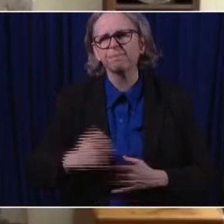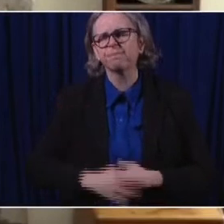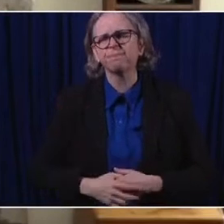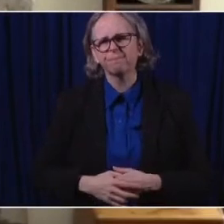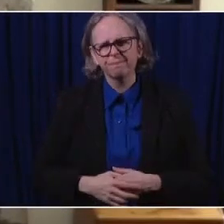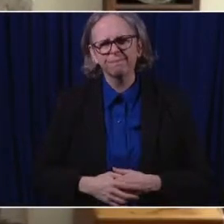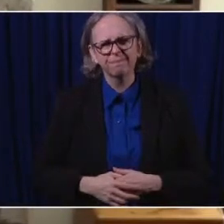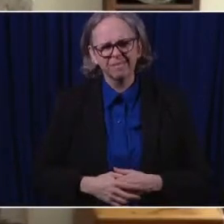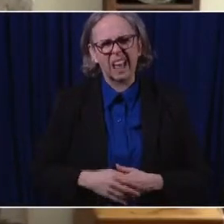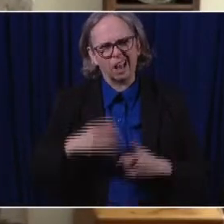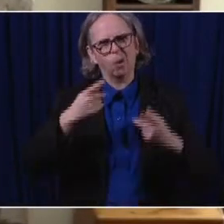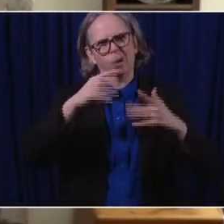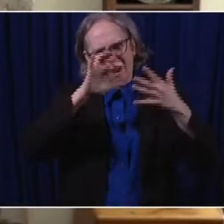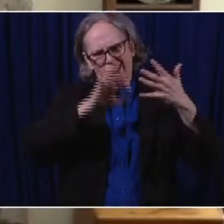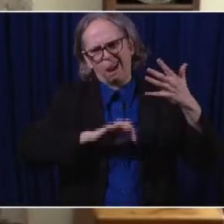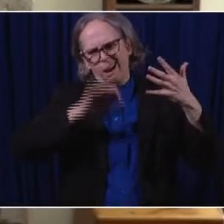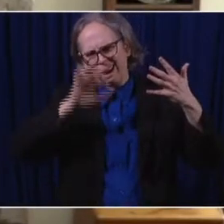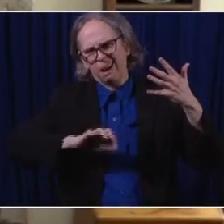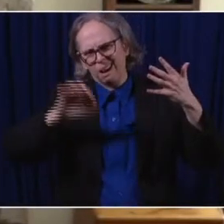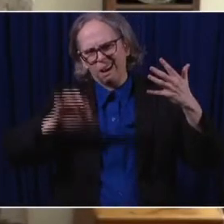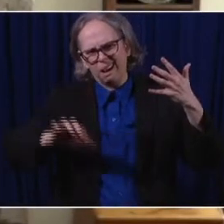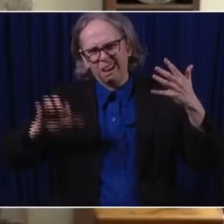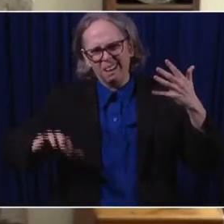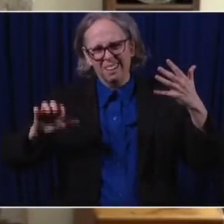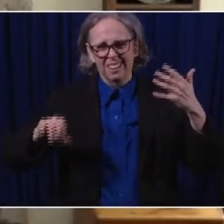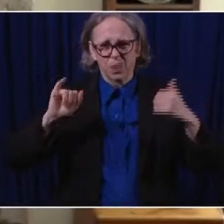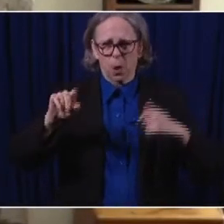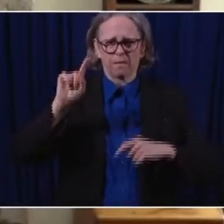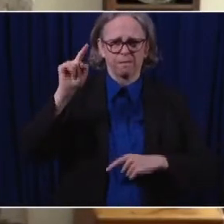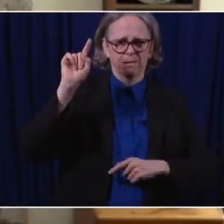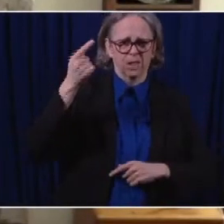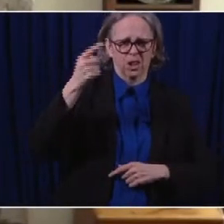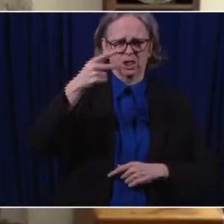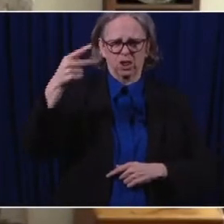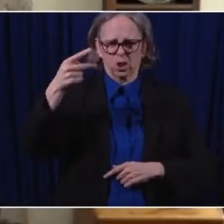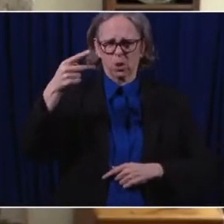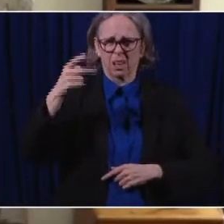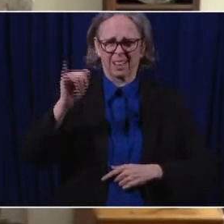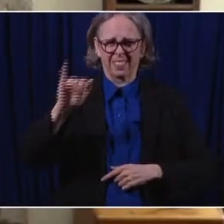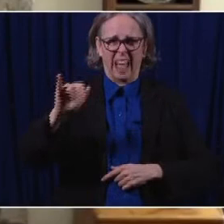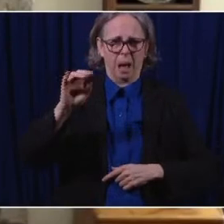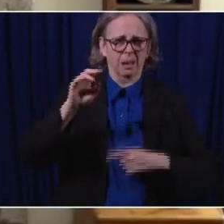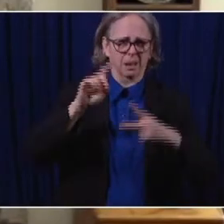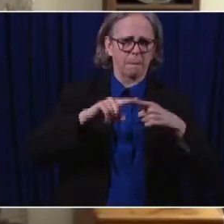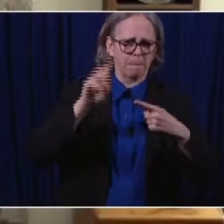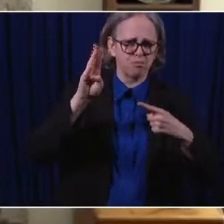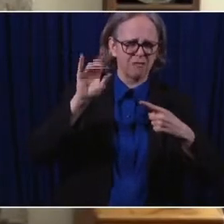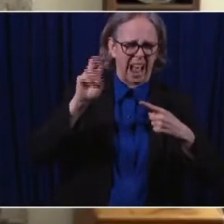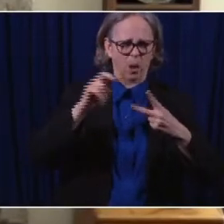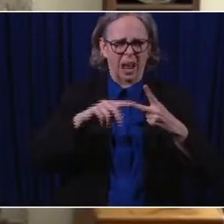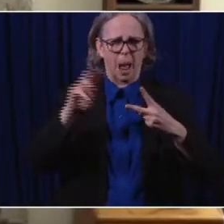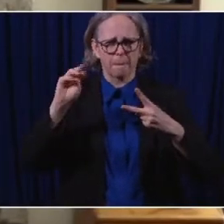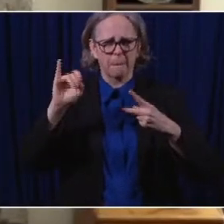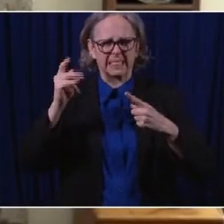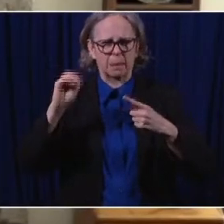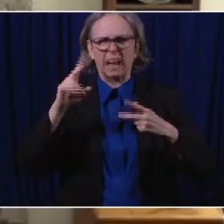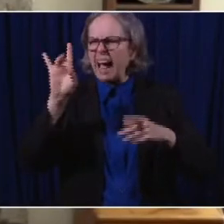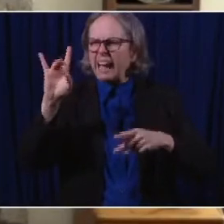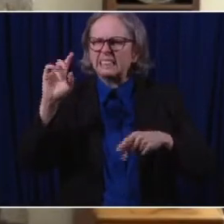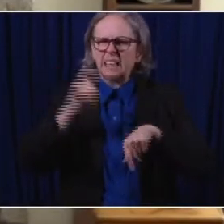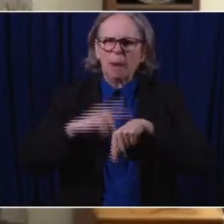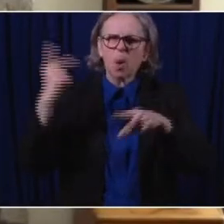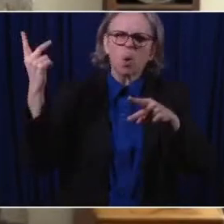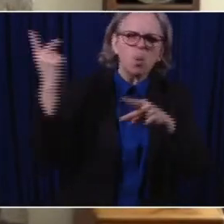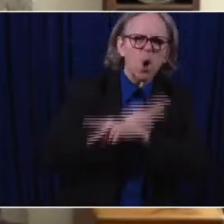just to give you a reference, that's 8 times higher. Our top county, most COVID spread last